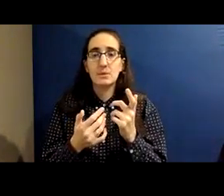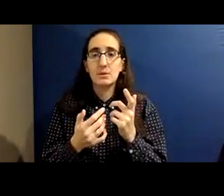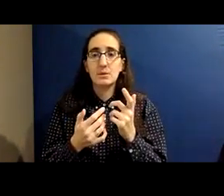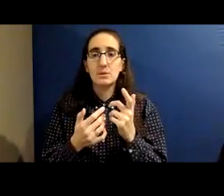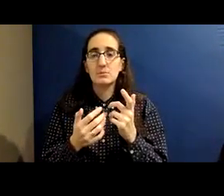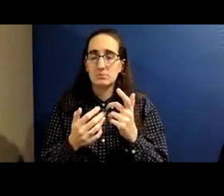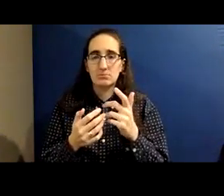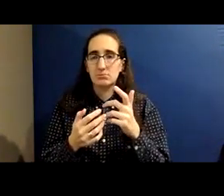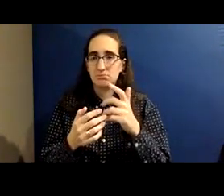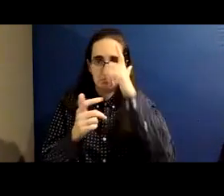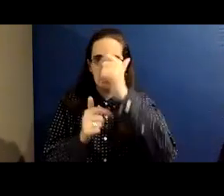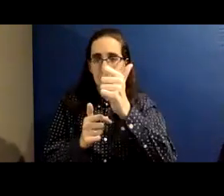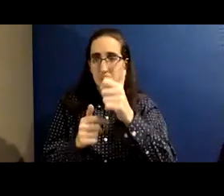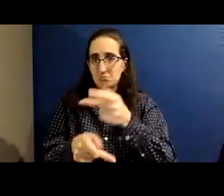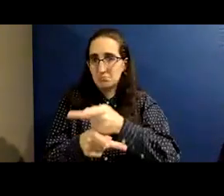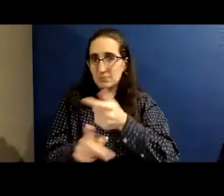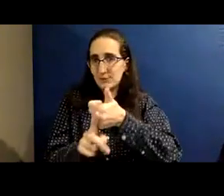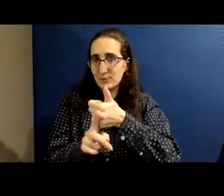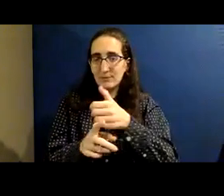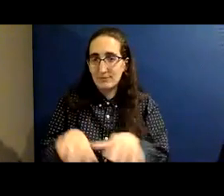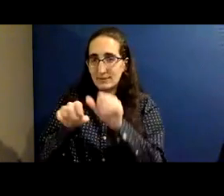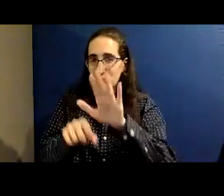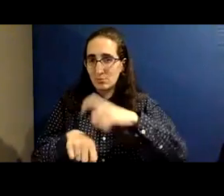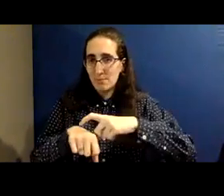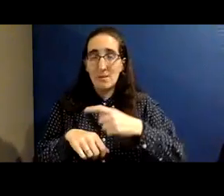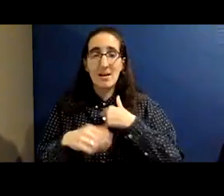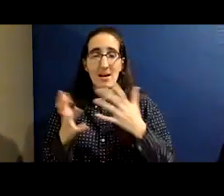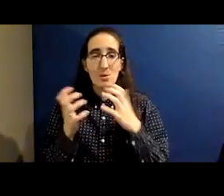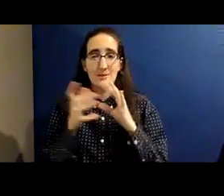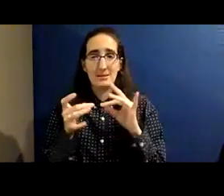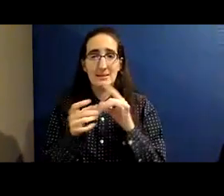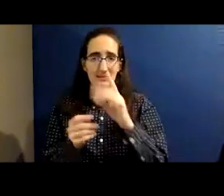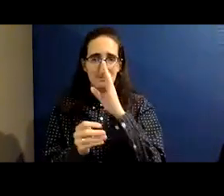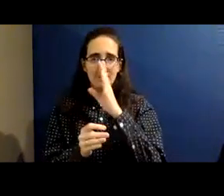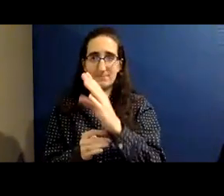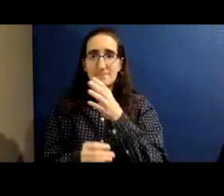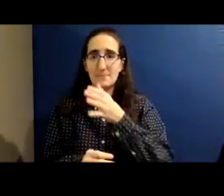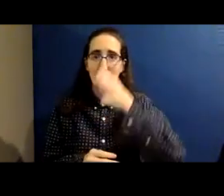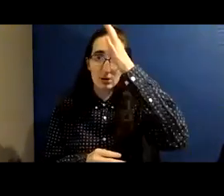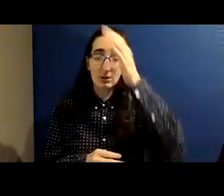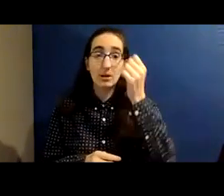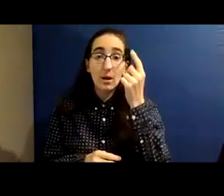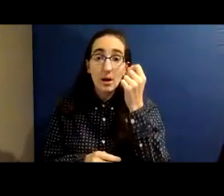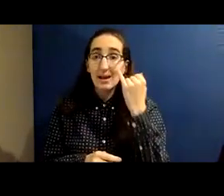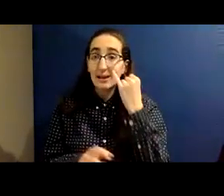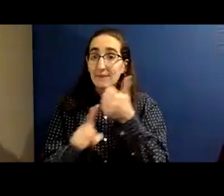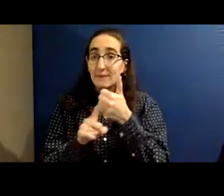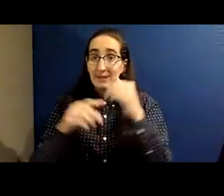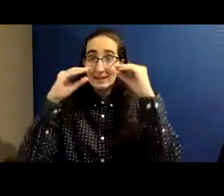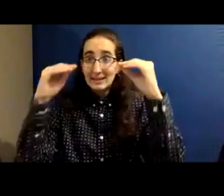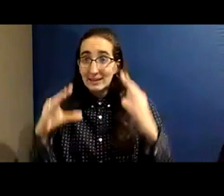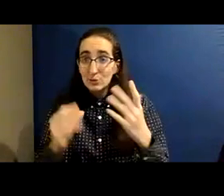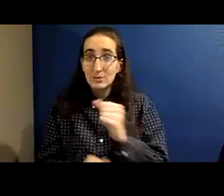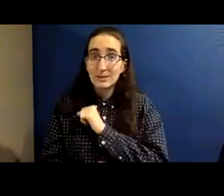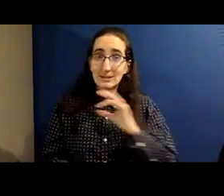take the time that you need to. What I want to say too is that this is directed at parents. However, if you are a teacher or a